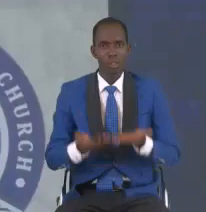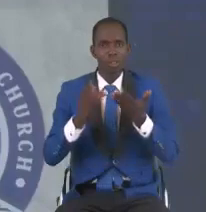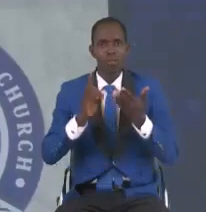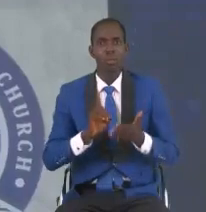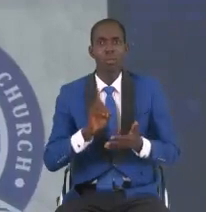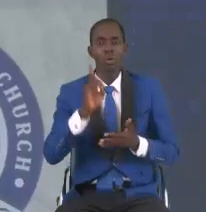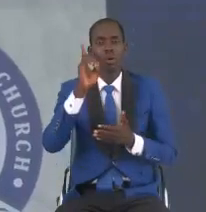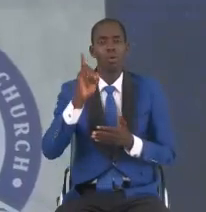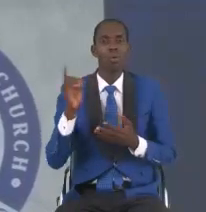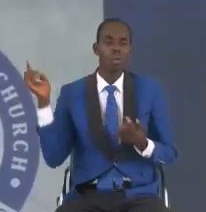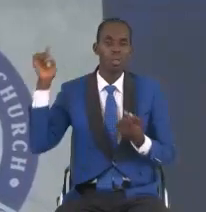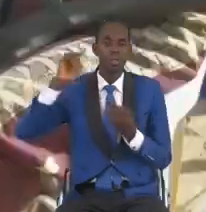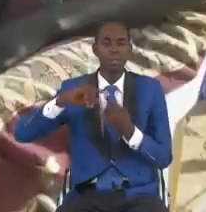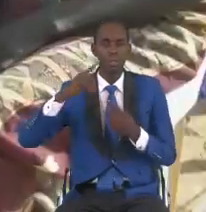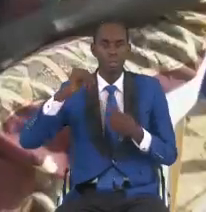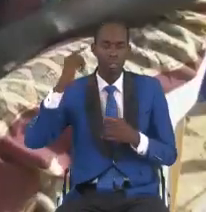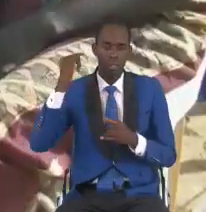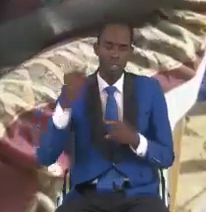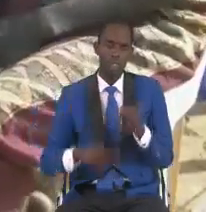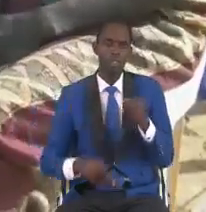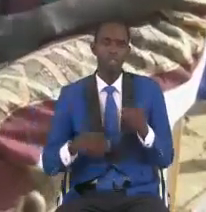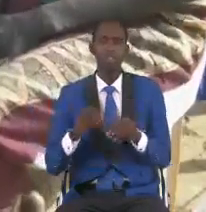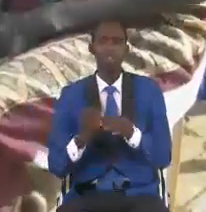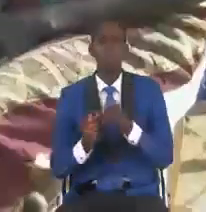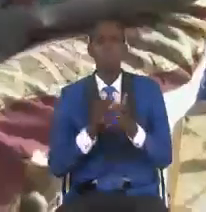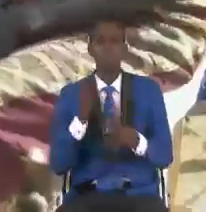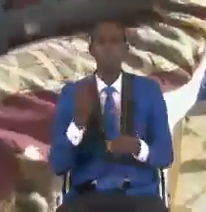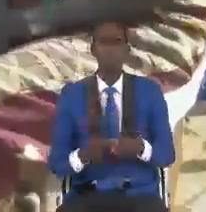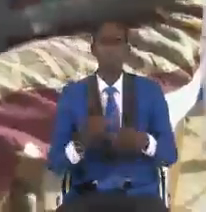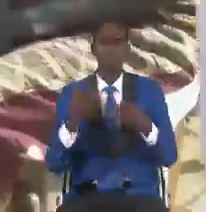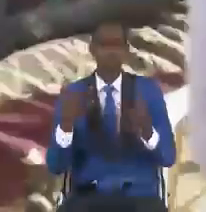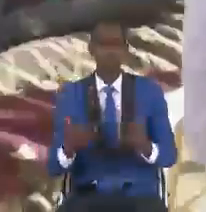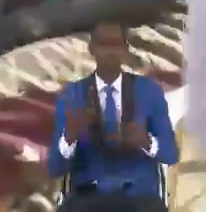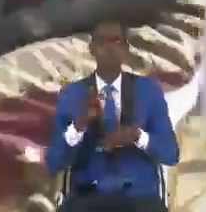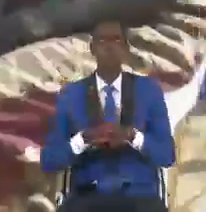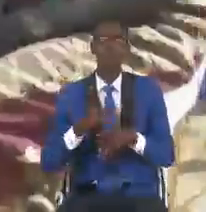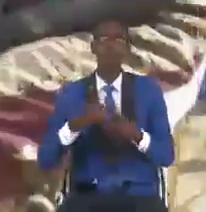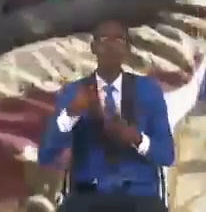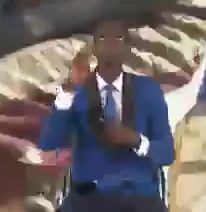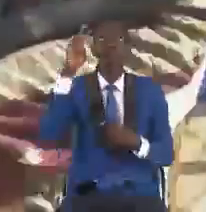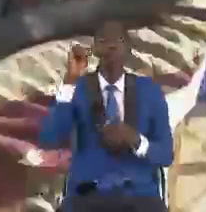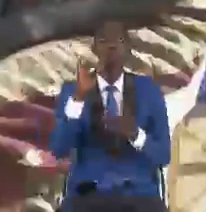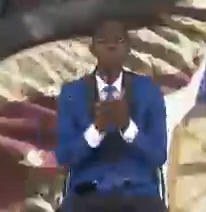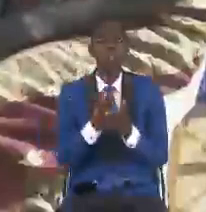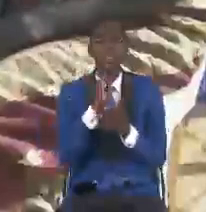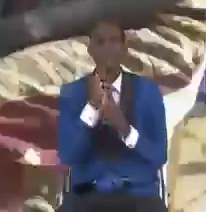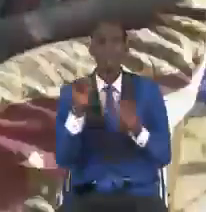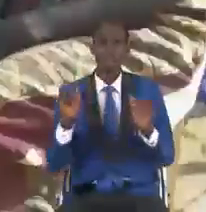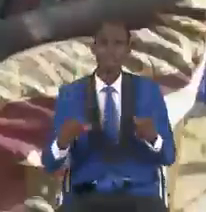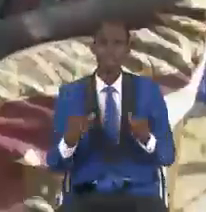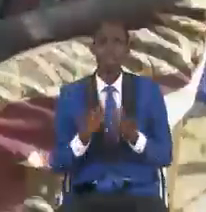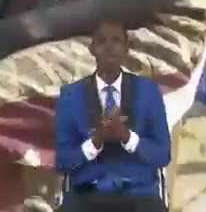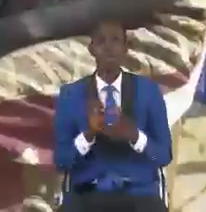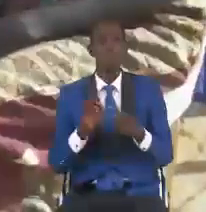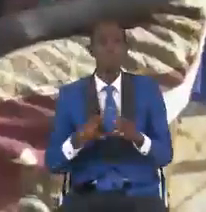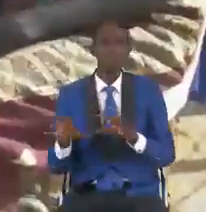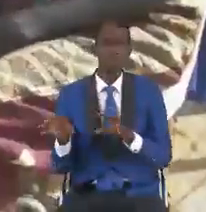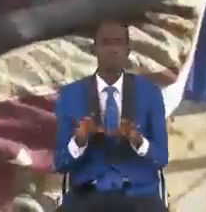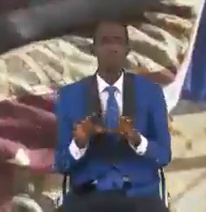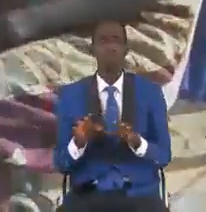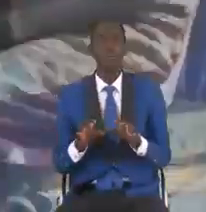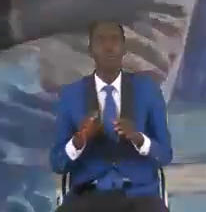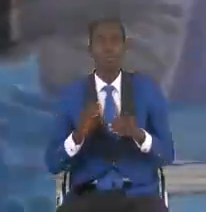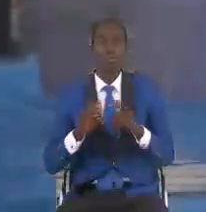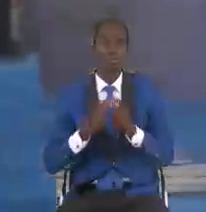end in Jesus' name. Now, unto Him that is able to do